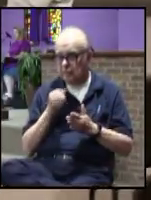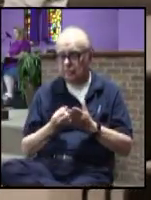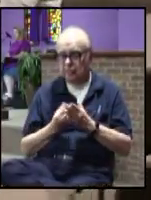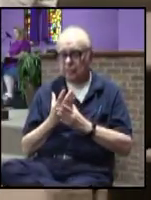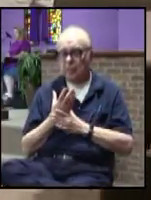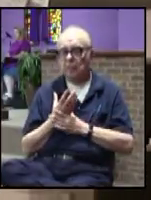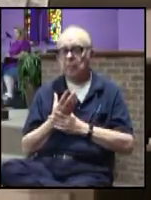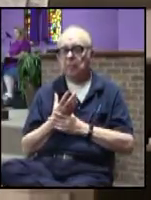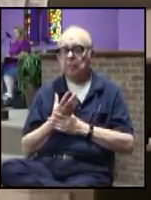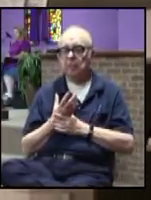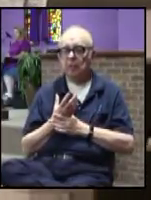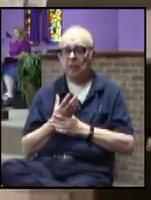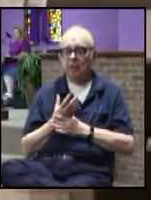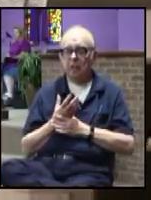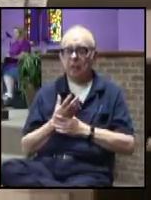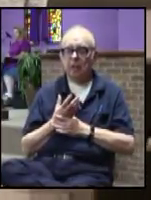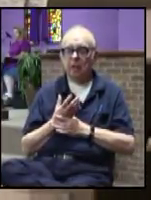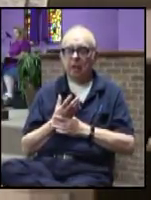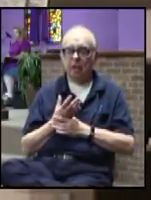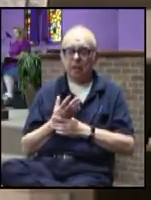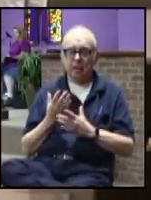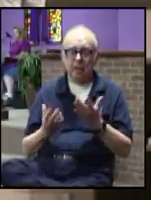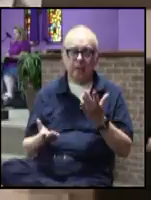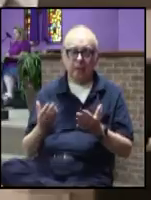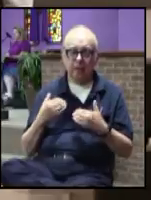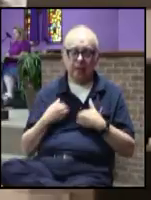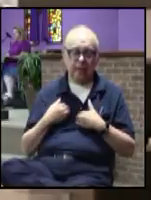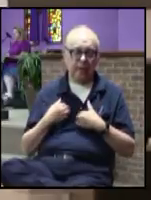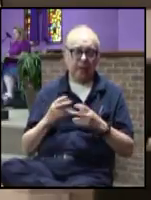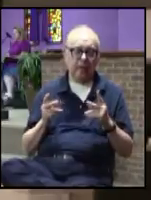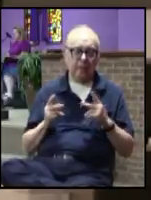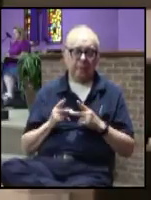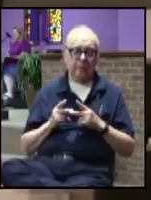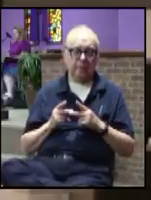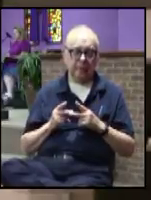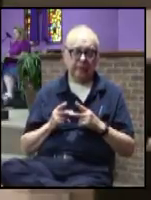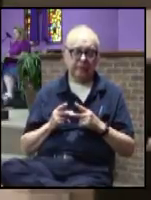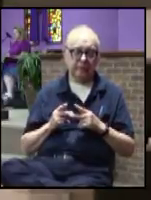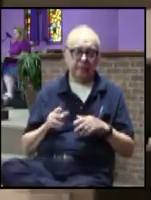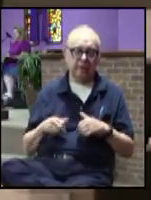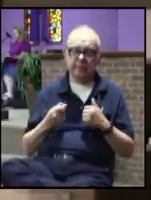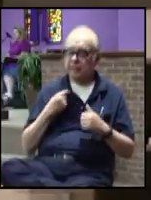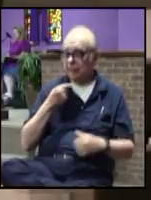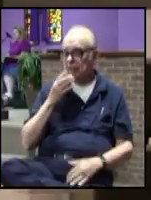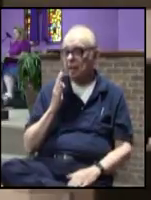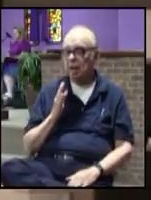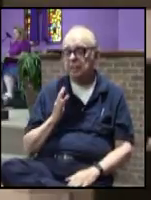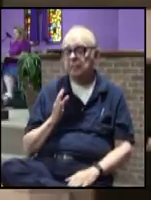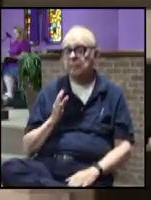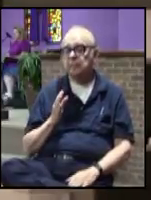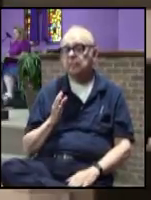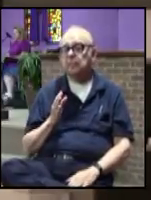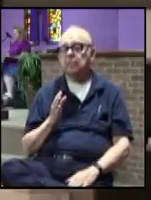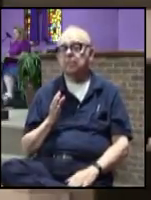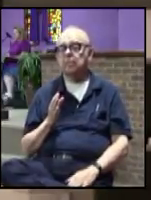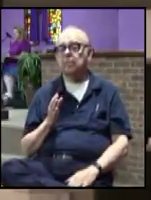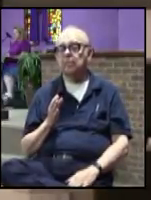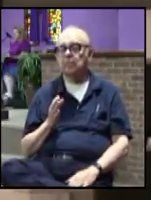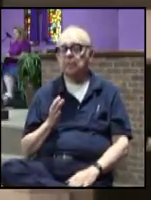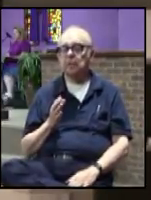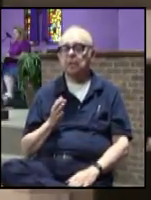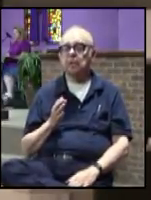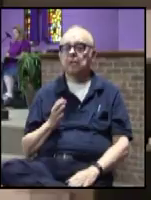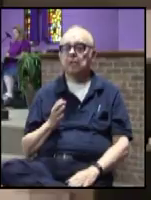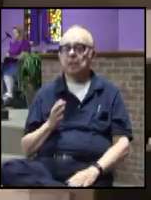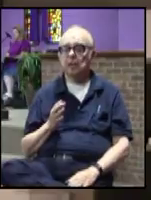to grow. And maybe you're at a point where you're saying, God,